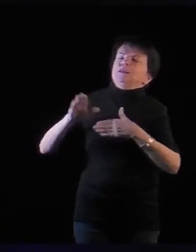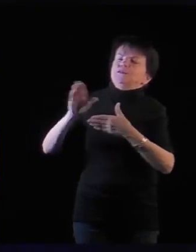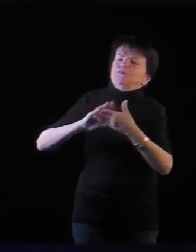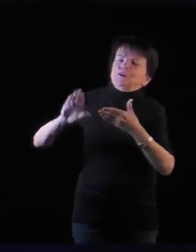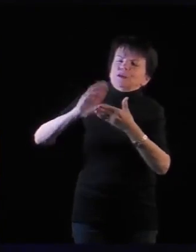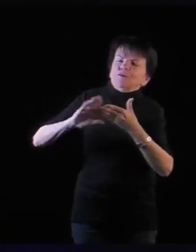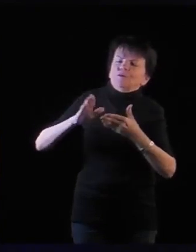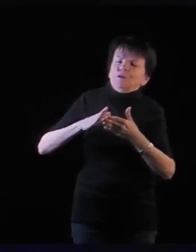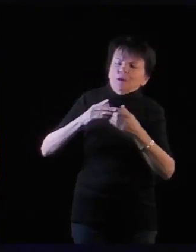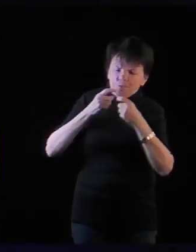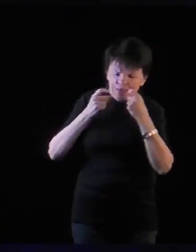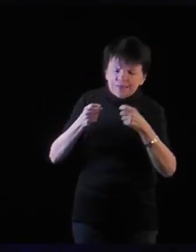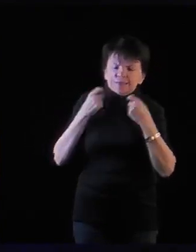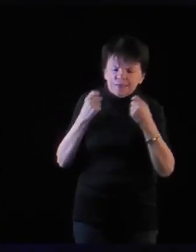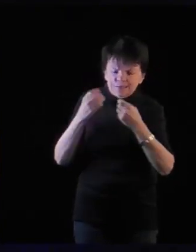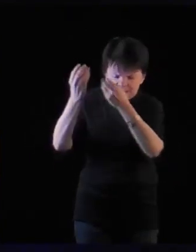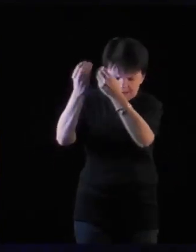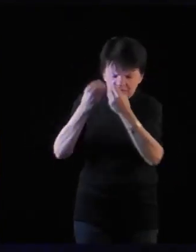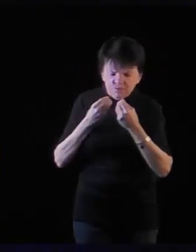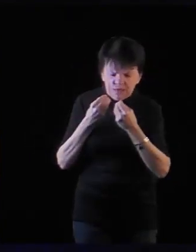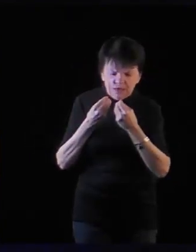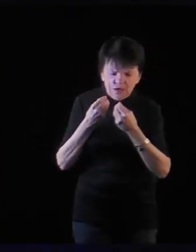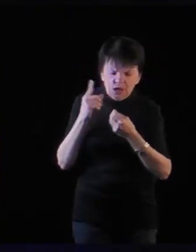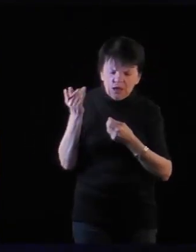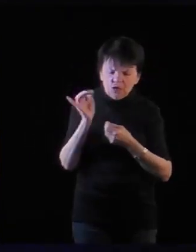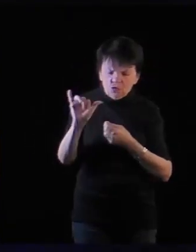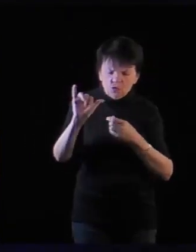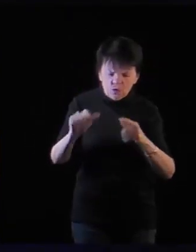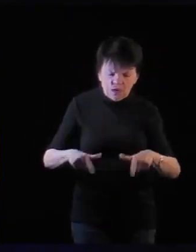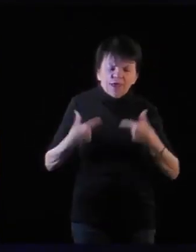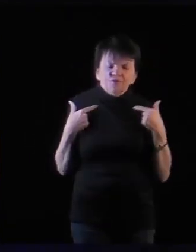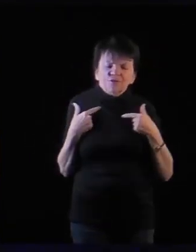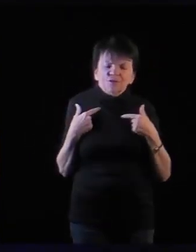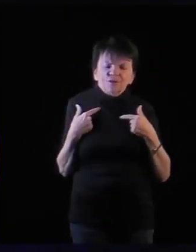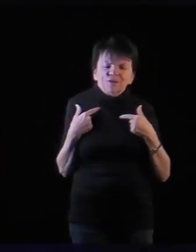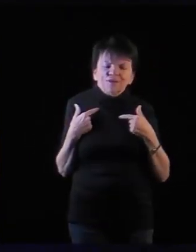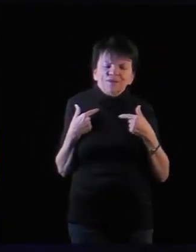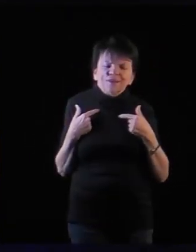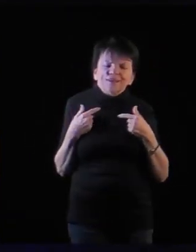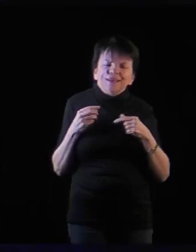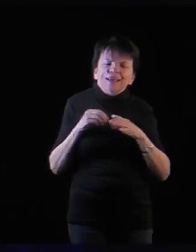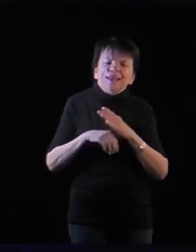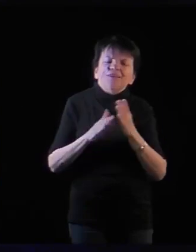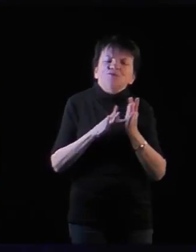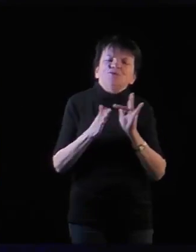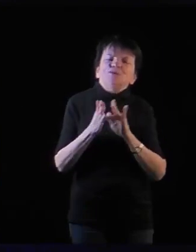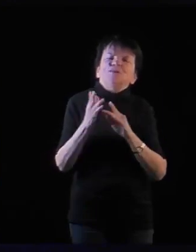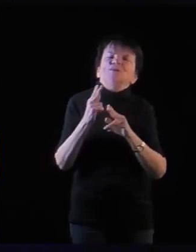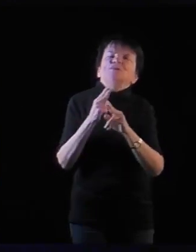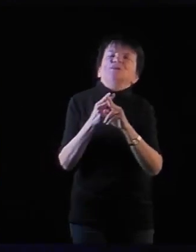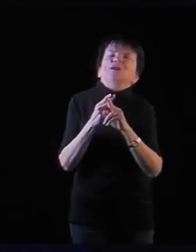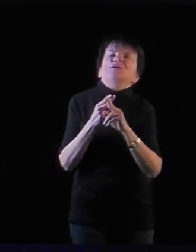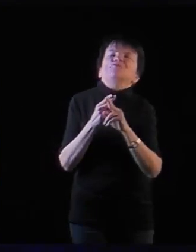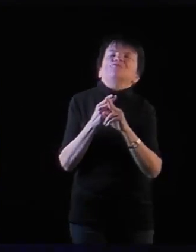sins and give me eternal life. In Jesus' name,